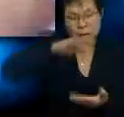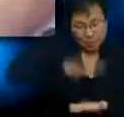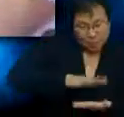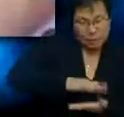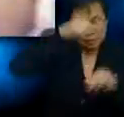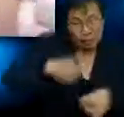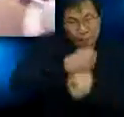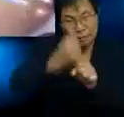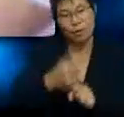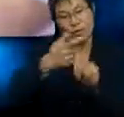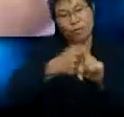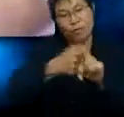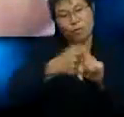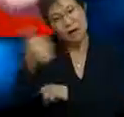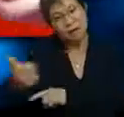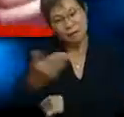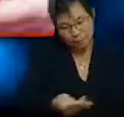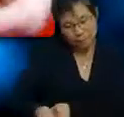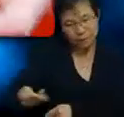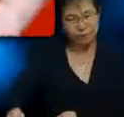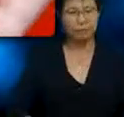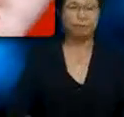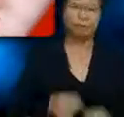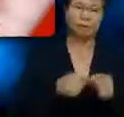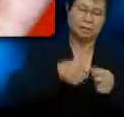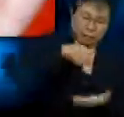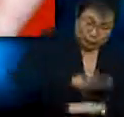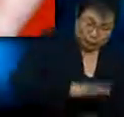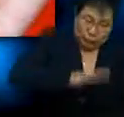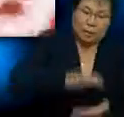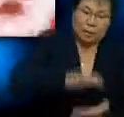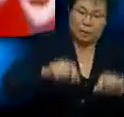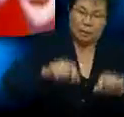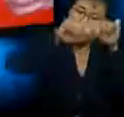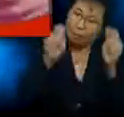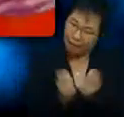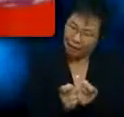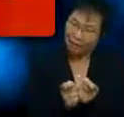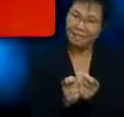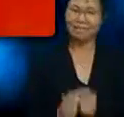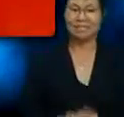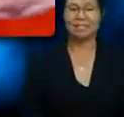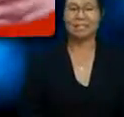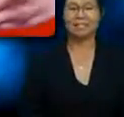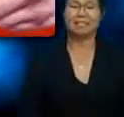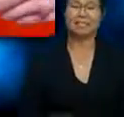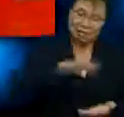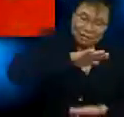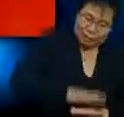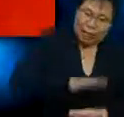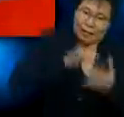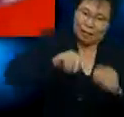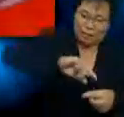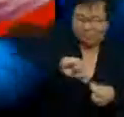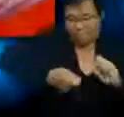from other materials. A spring can be bent. A spring can be